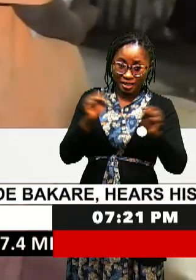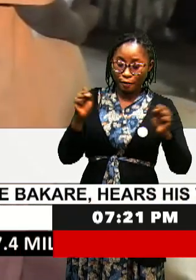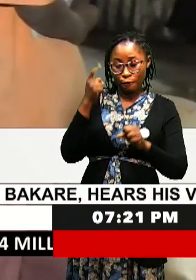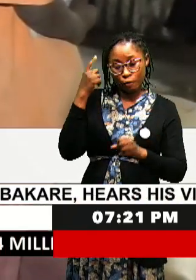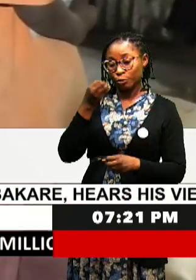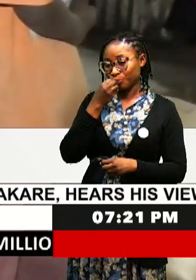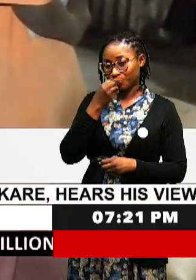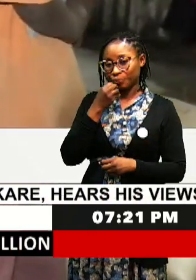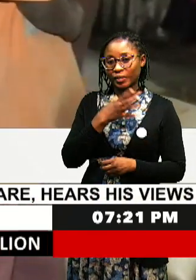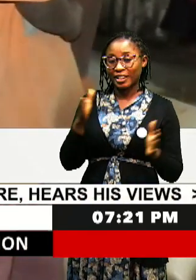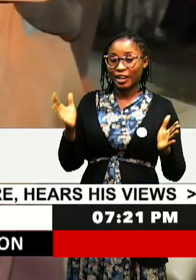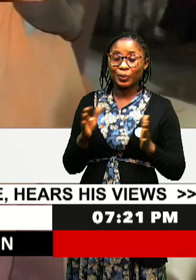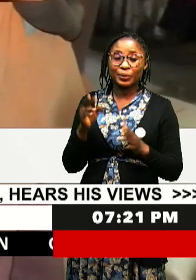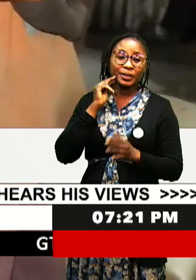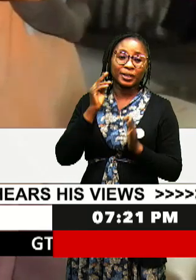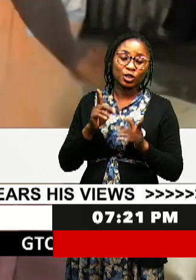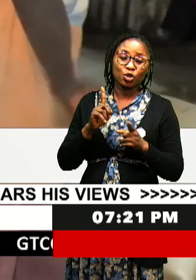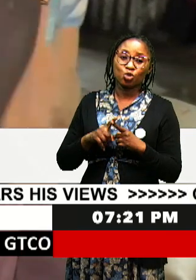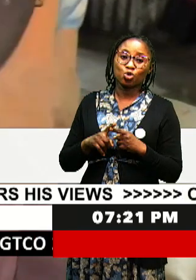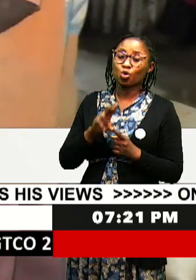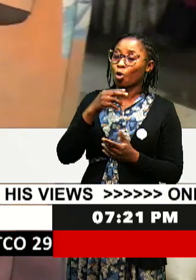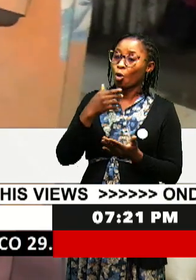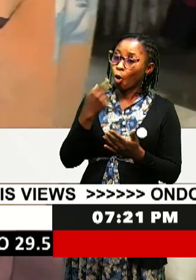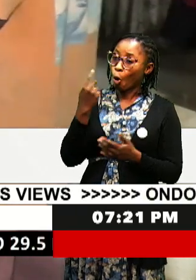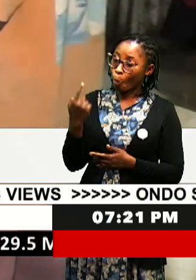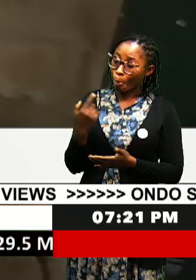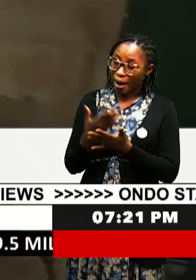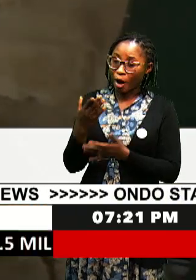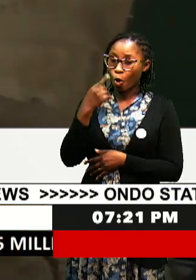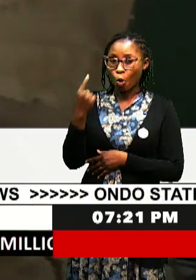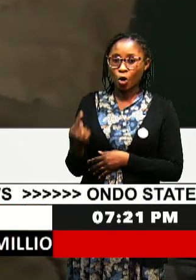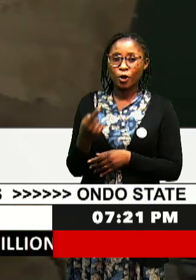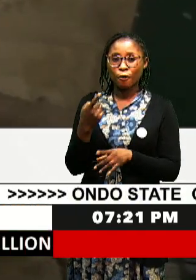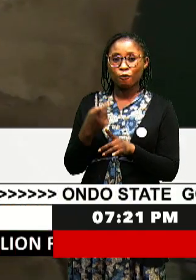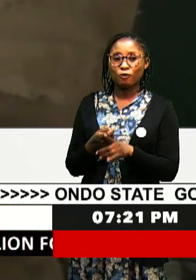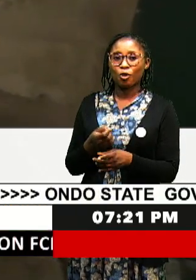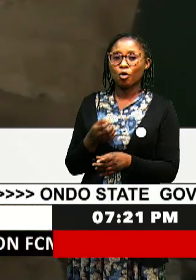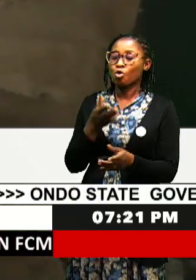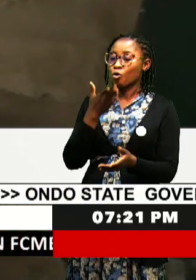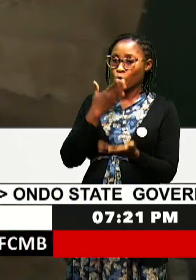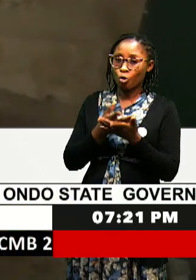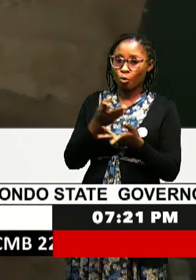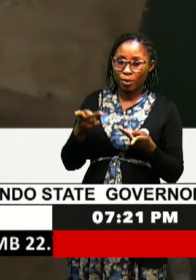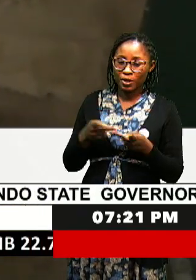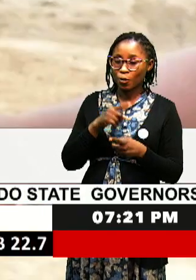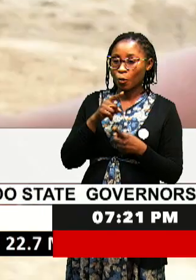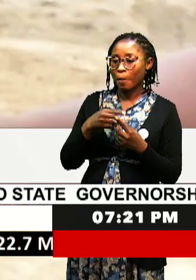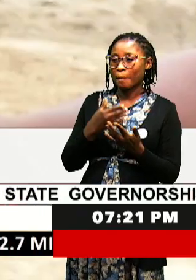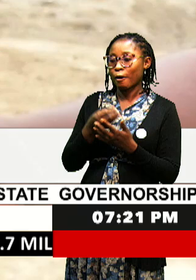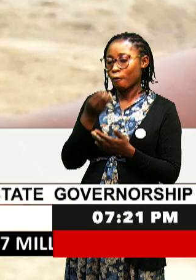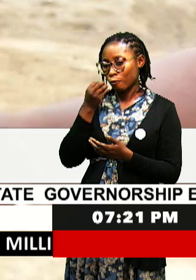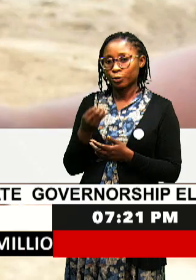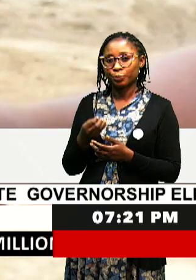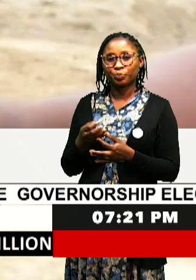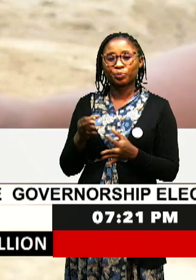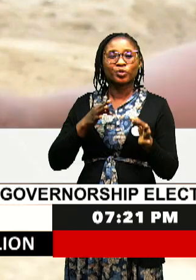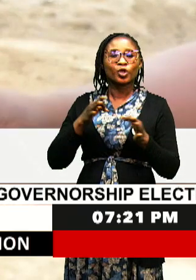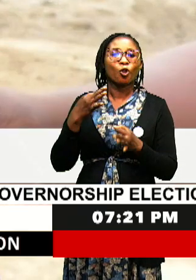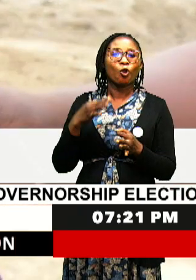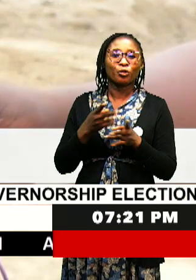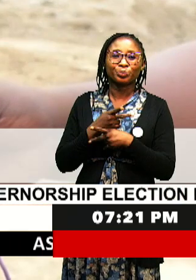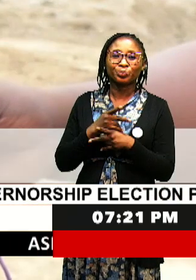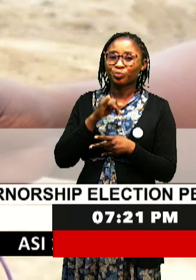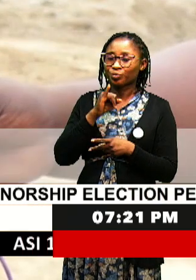urging Nigerians to patronize only reputable and certified outlets when buying food items. Prescription of the product is that they